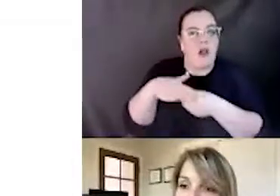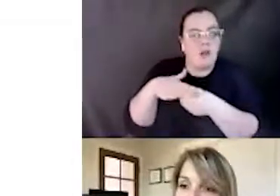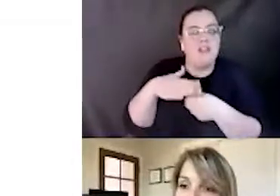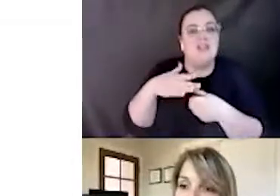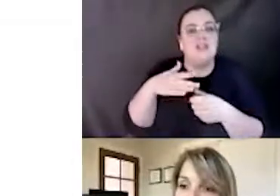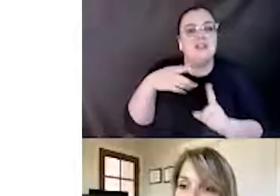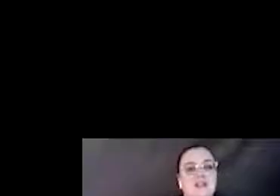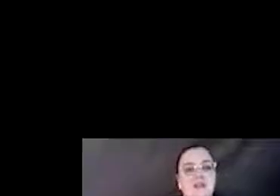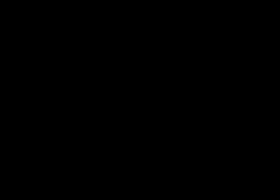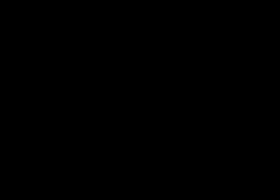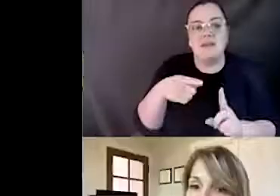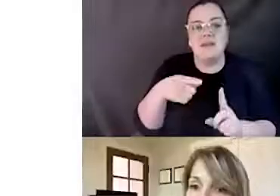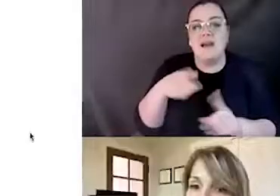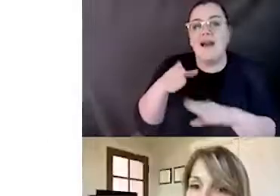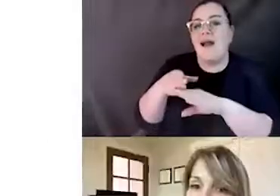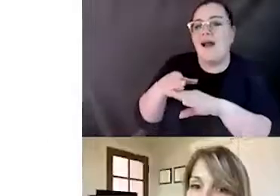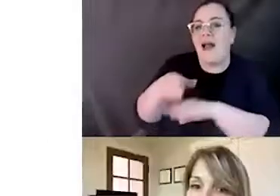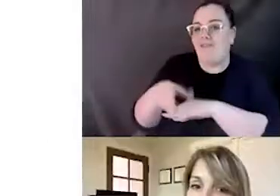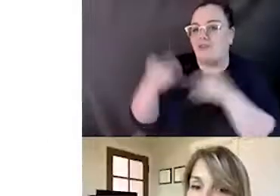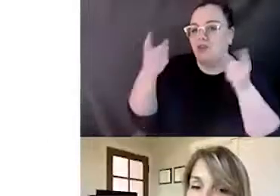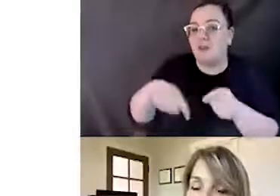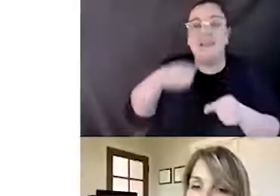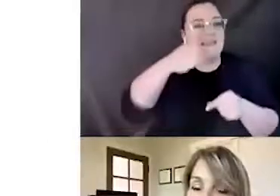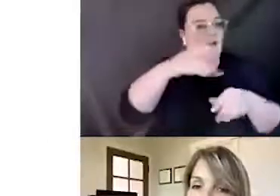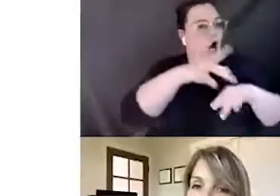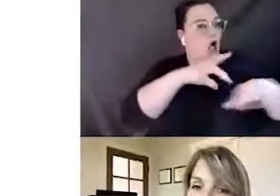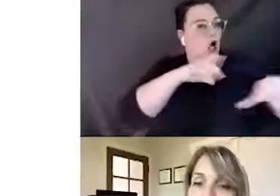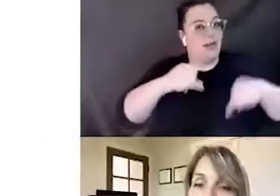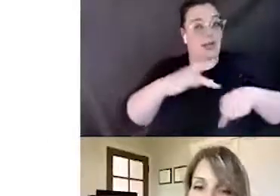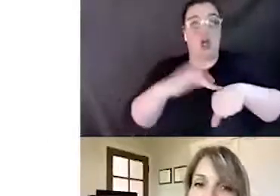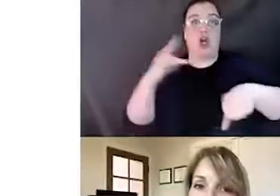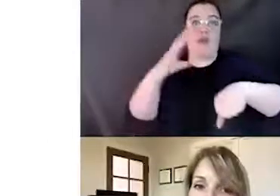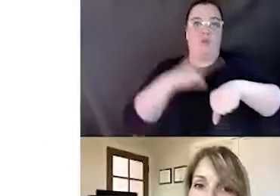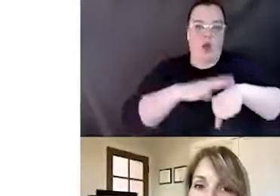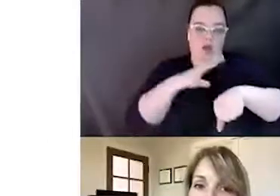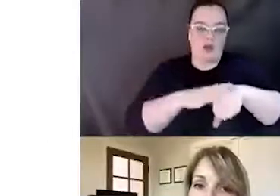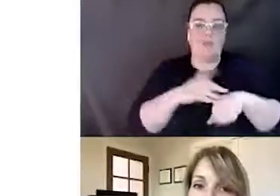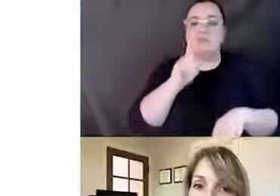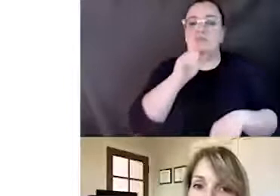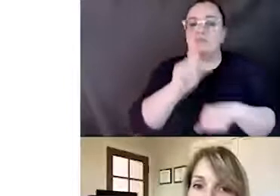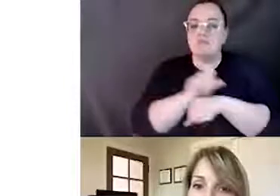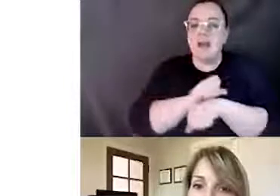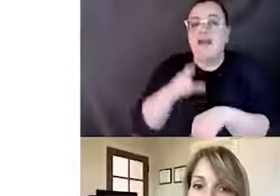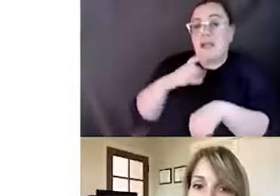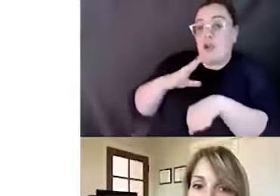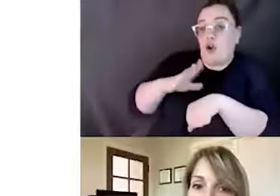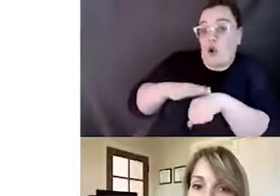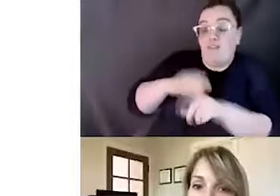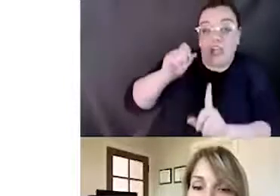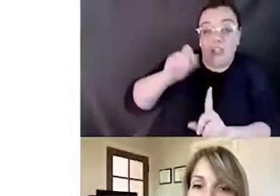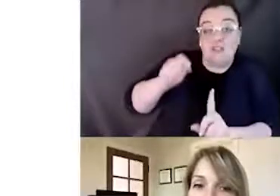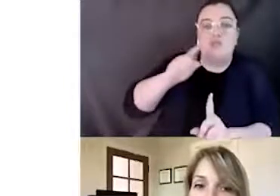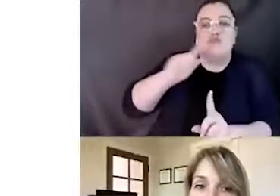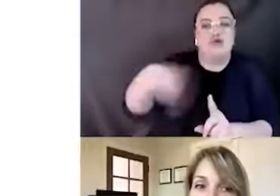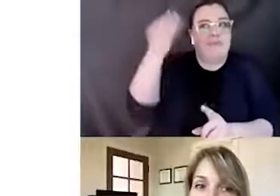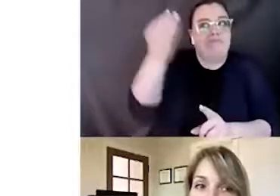are after the fact. It's not the earthquake early warning. It's the just notifications that an earthquake has happened, and